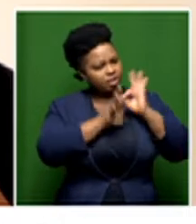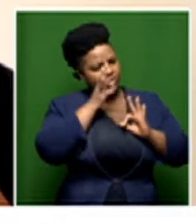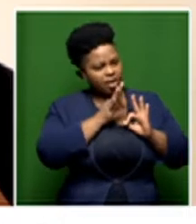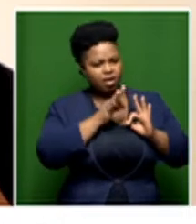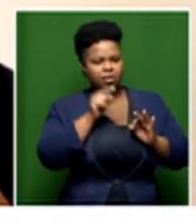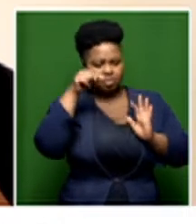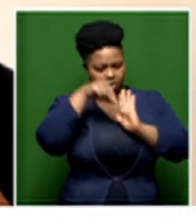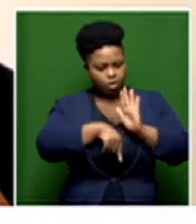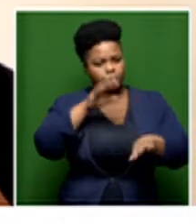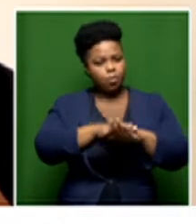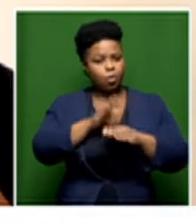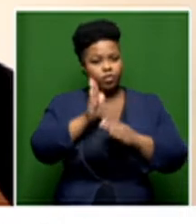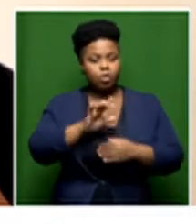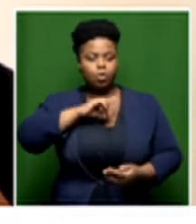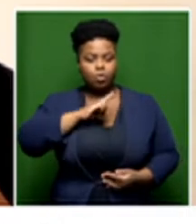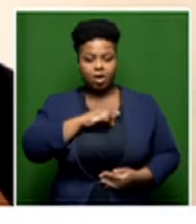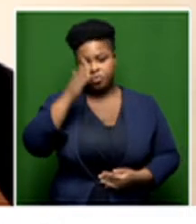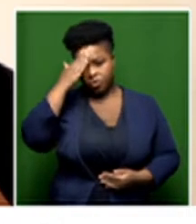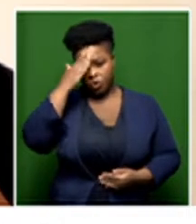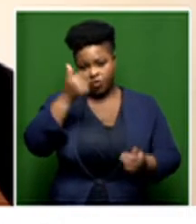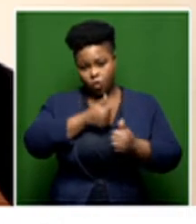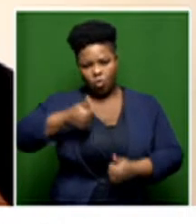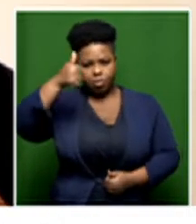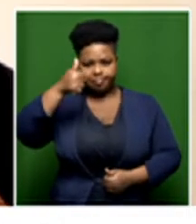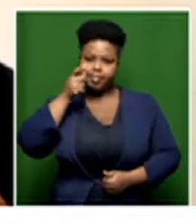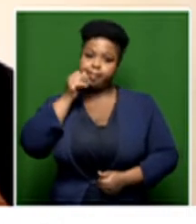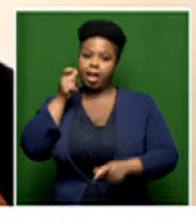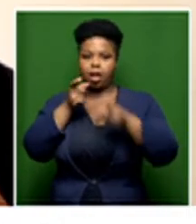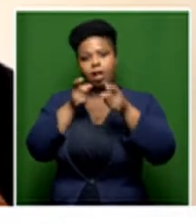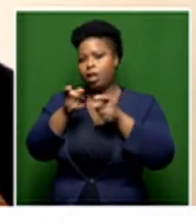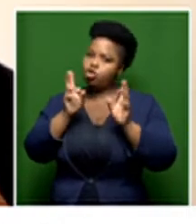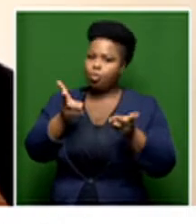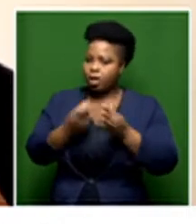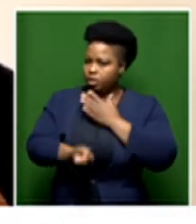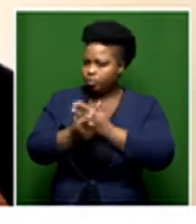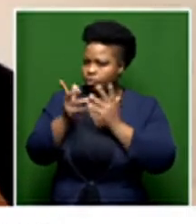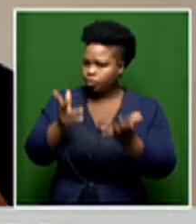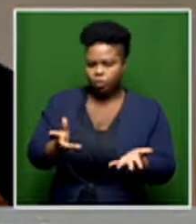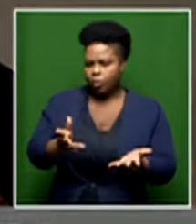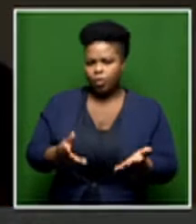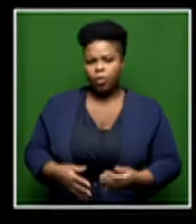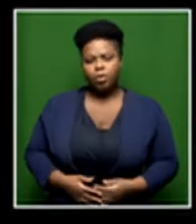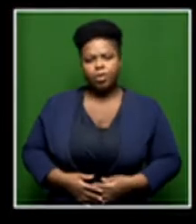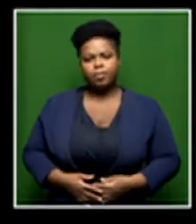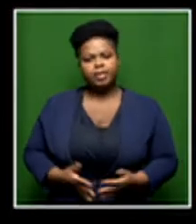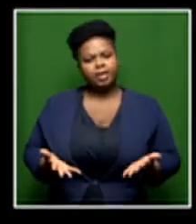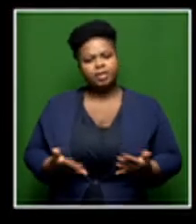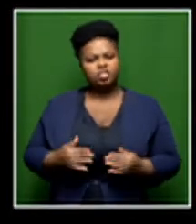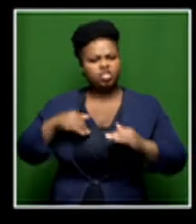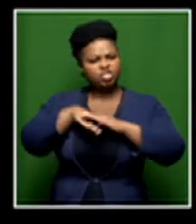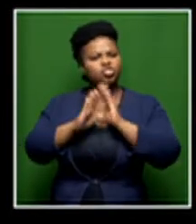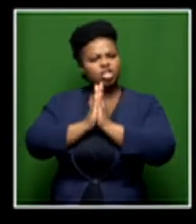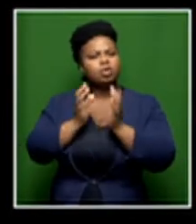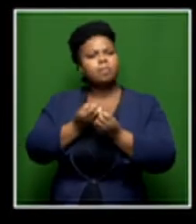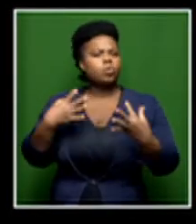life, given the patriarchy in our society generally, and perhaps more pointedly in the